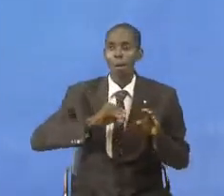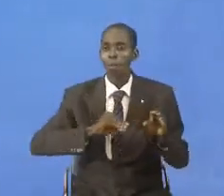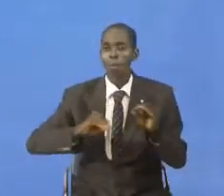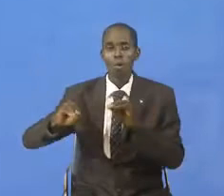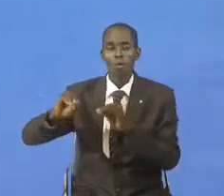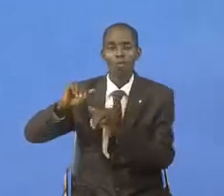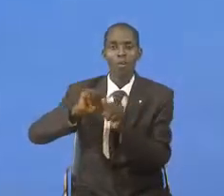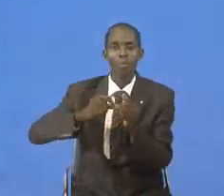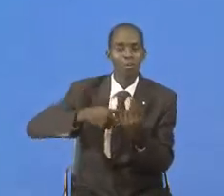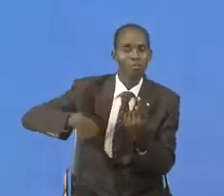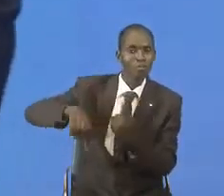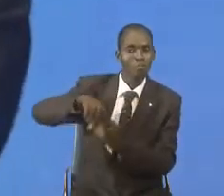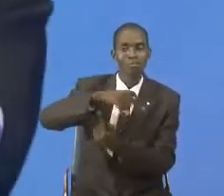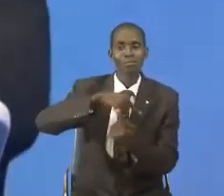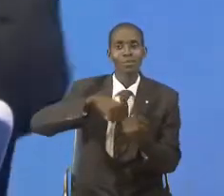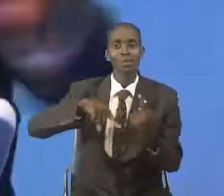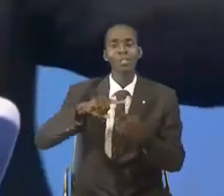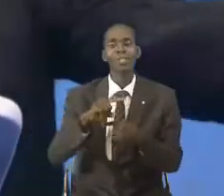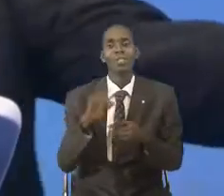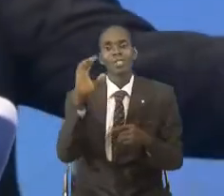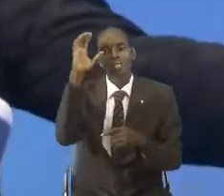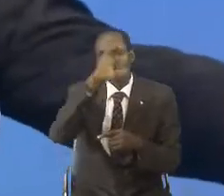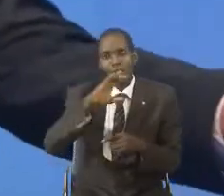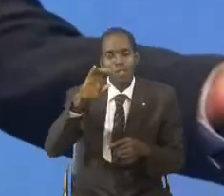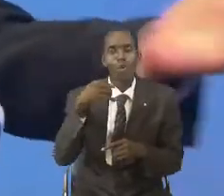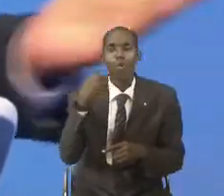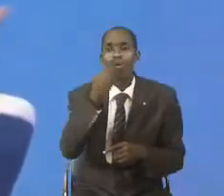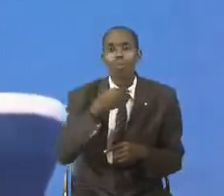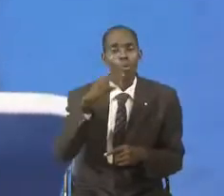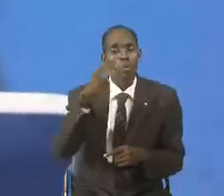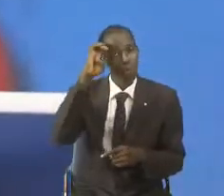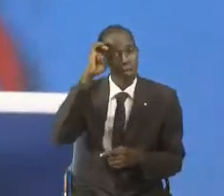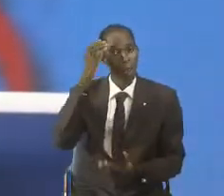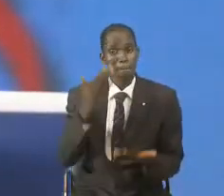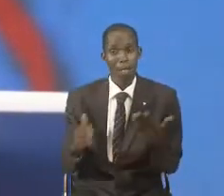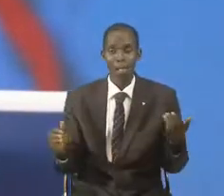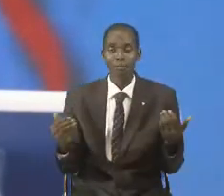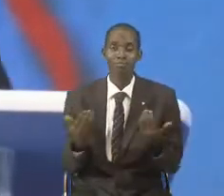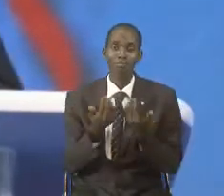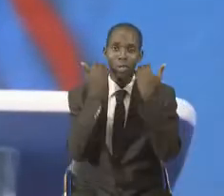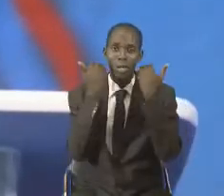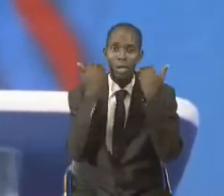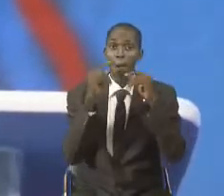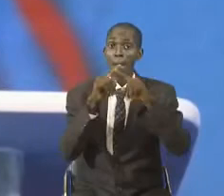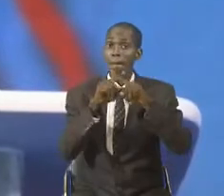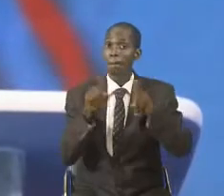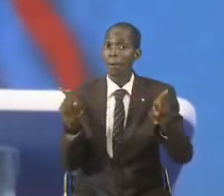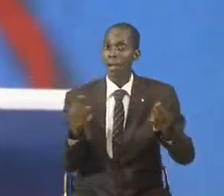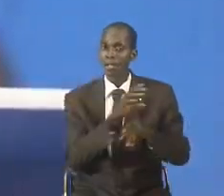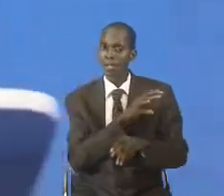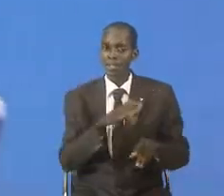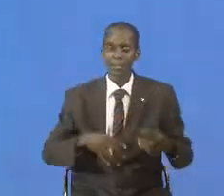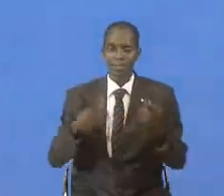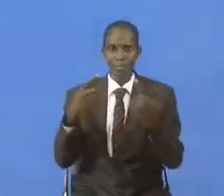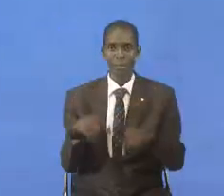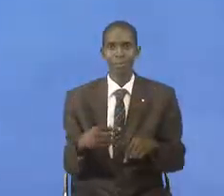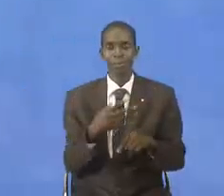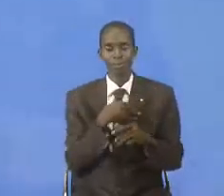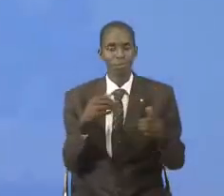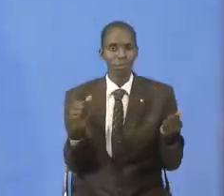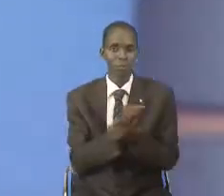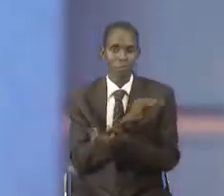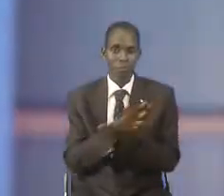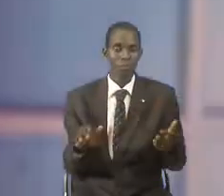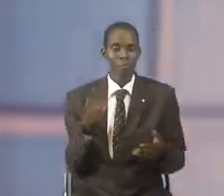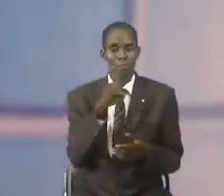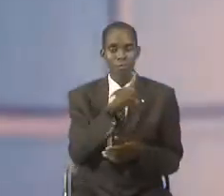a roaring lion, walketh about seeking whom he may devour. But Christ